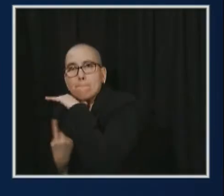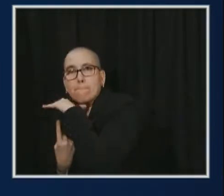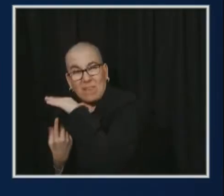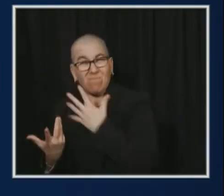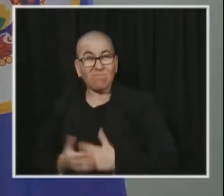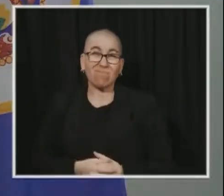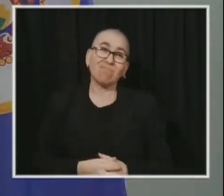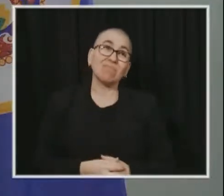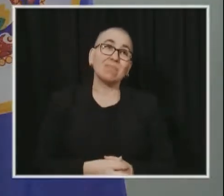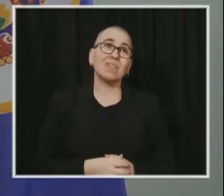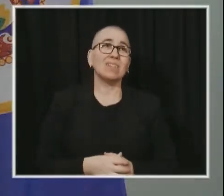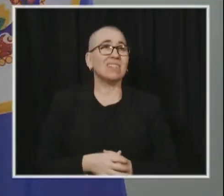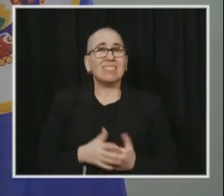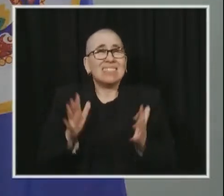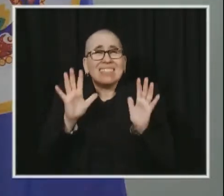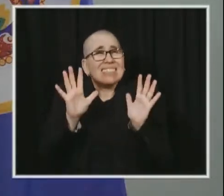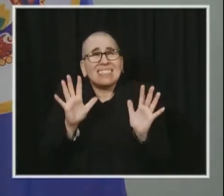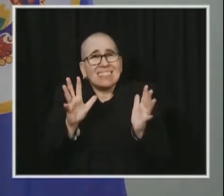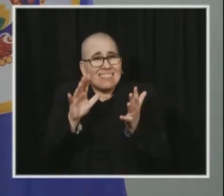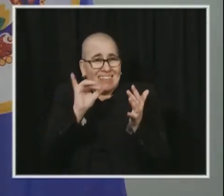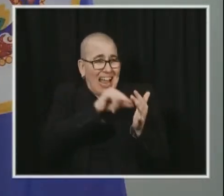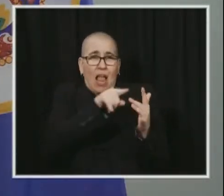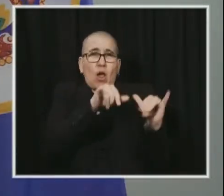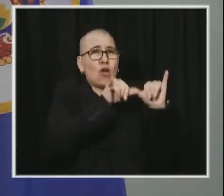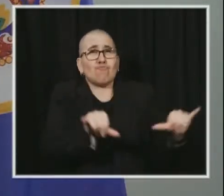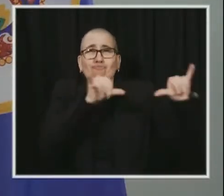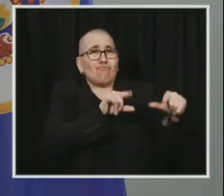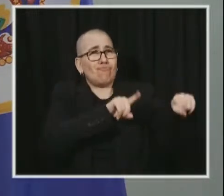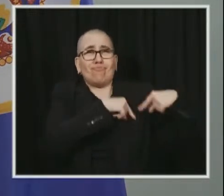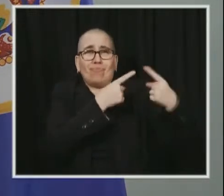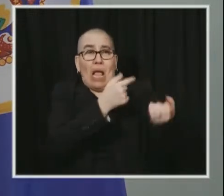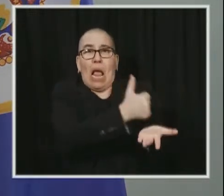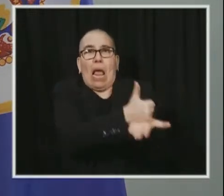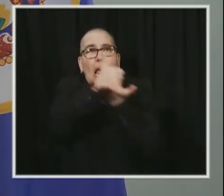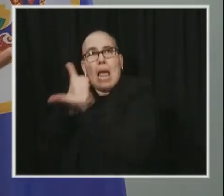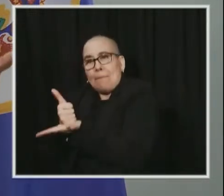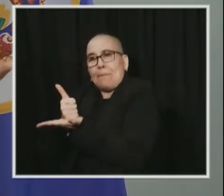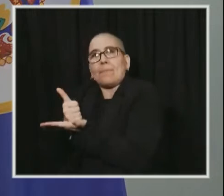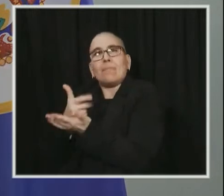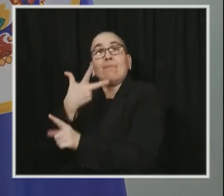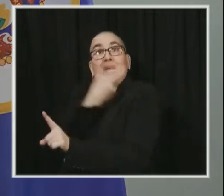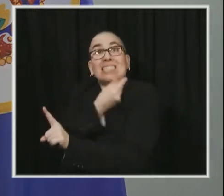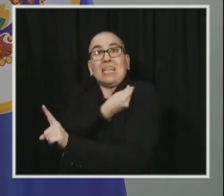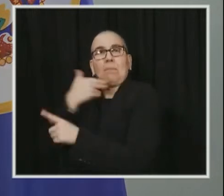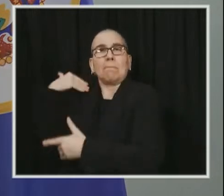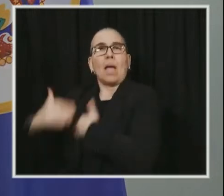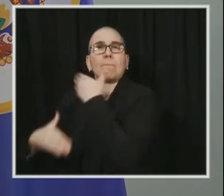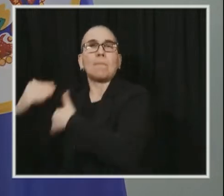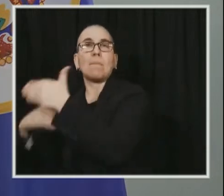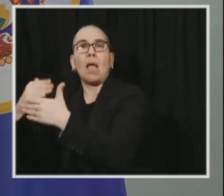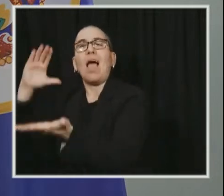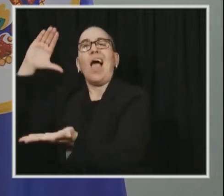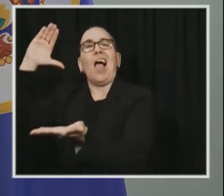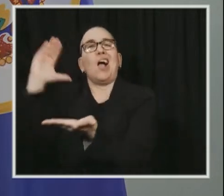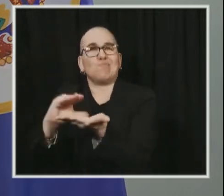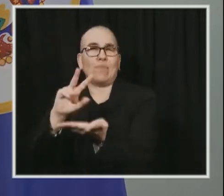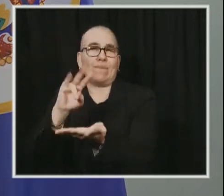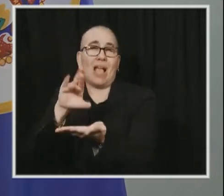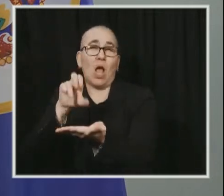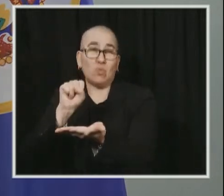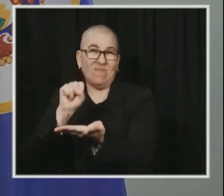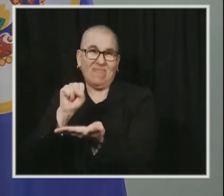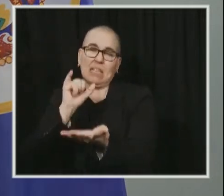the vaccine that will accelerate that. And as you heard each of these medical folks talk about, if we can shrink the number of folks getting it, that is